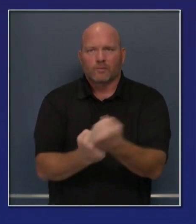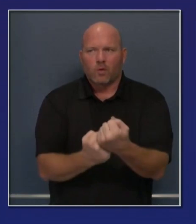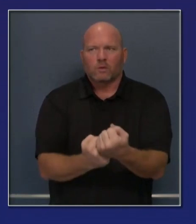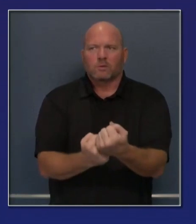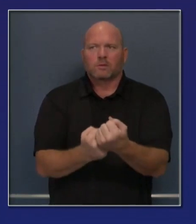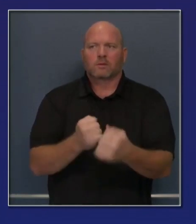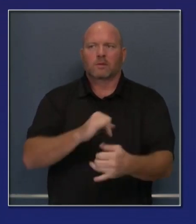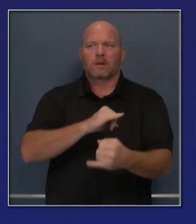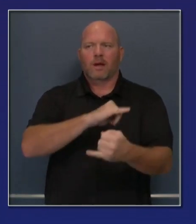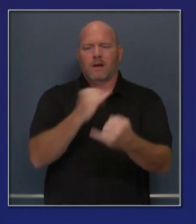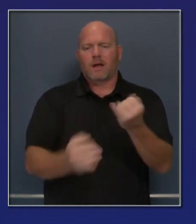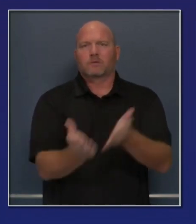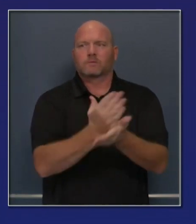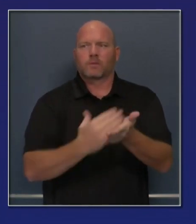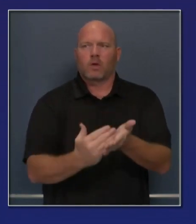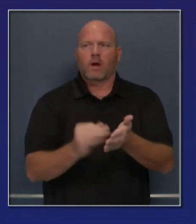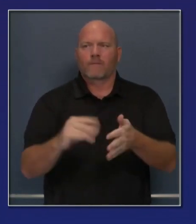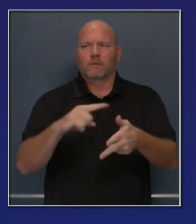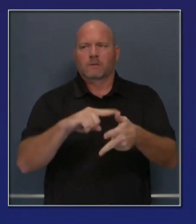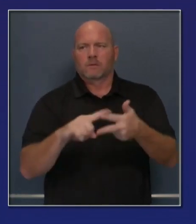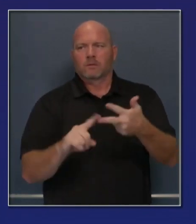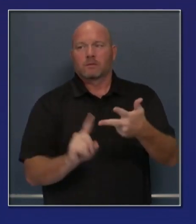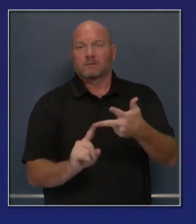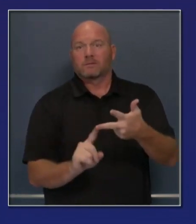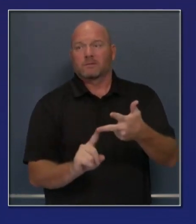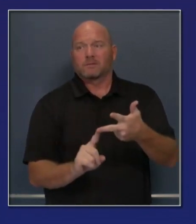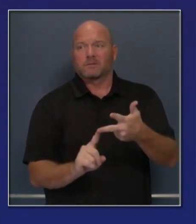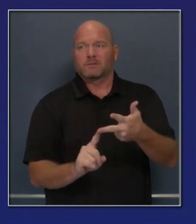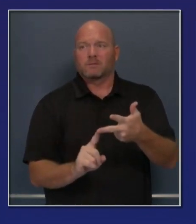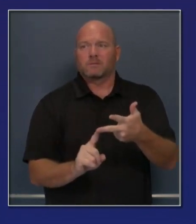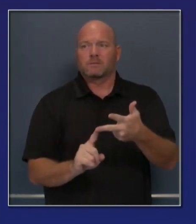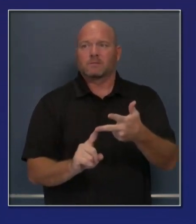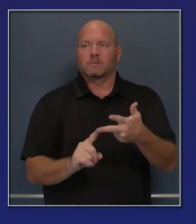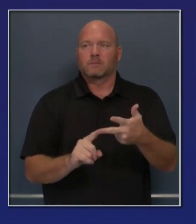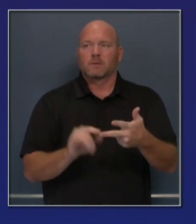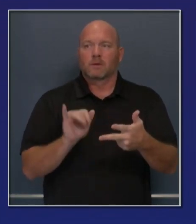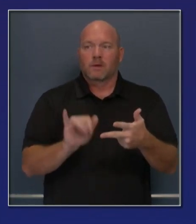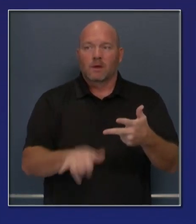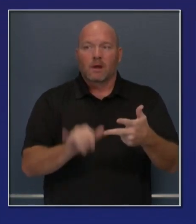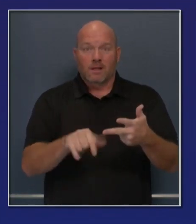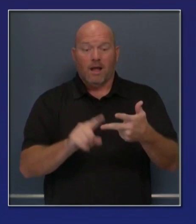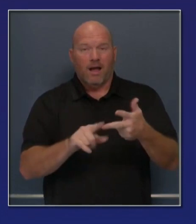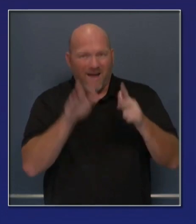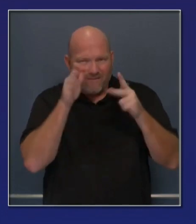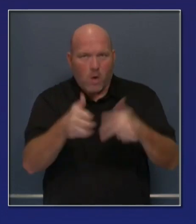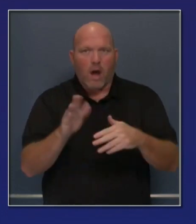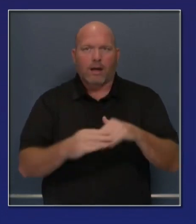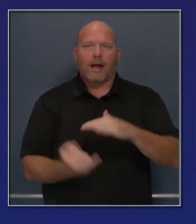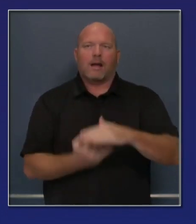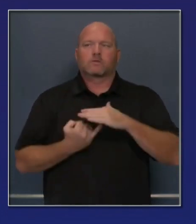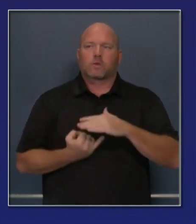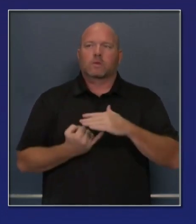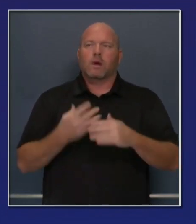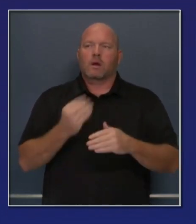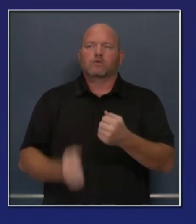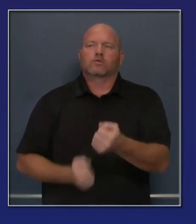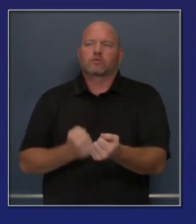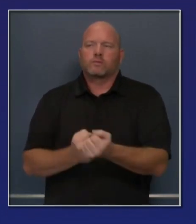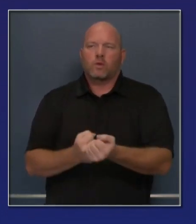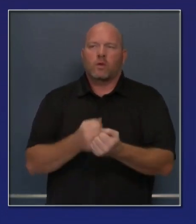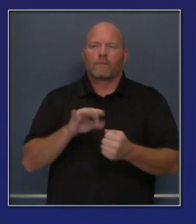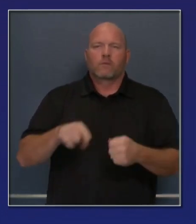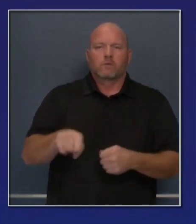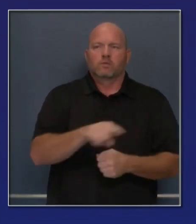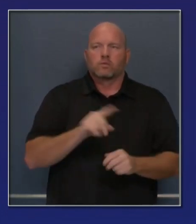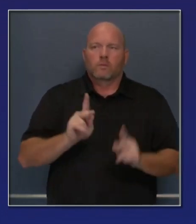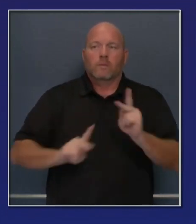this three-legged stool, that part that focuses on isolation and supporting individuals who